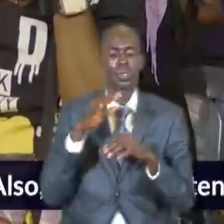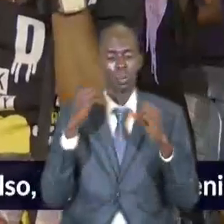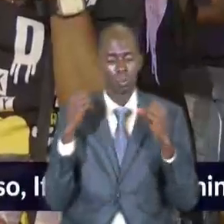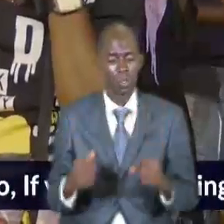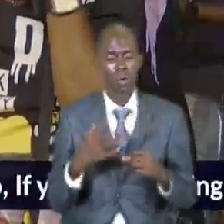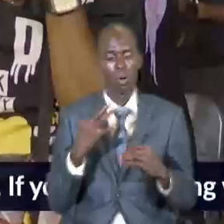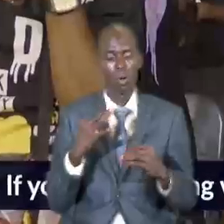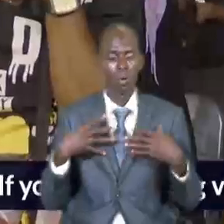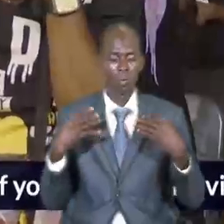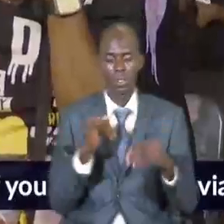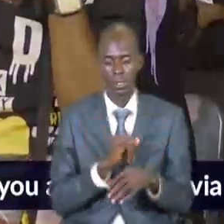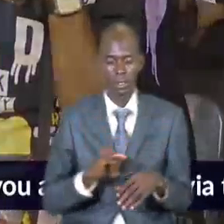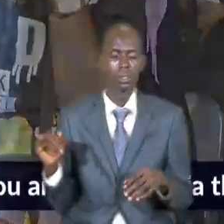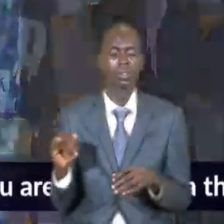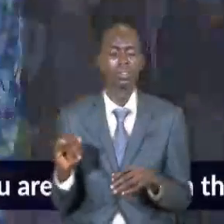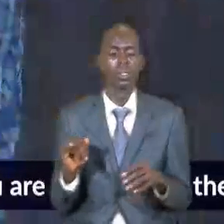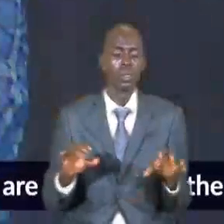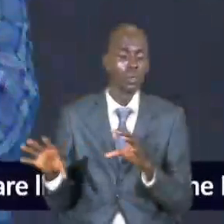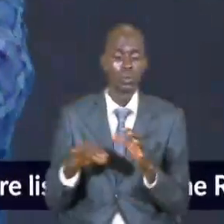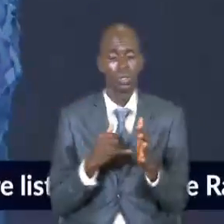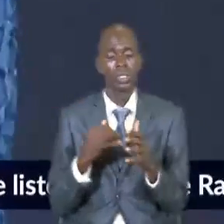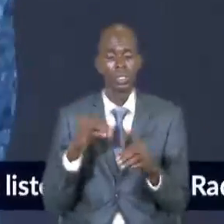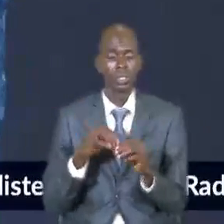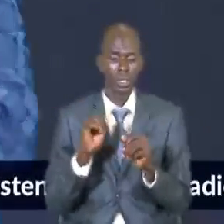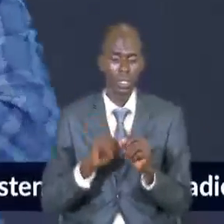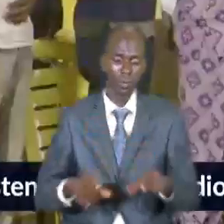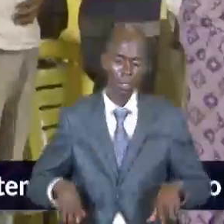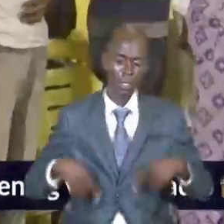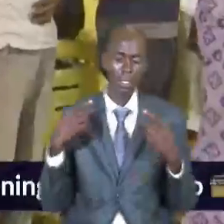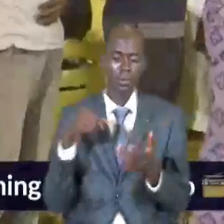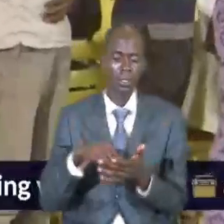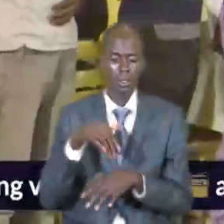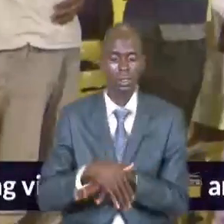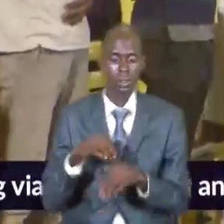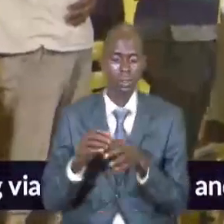of deliverance. Do it in every life tonight in Jesus'